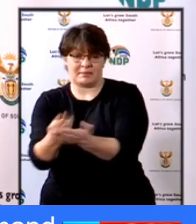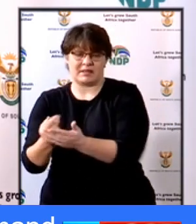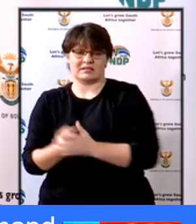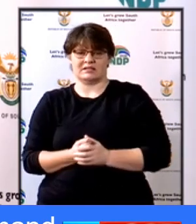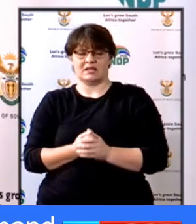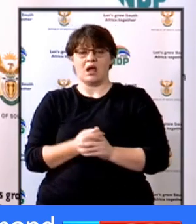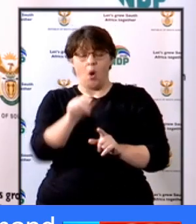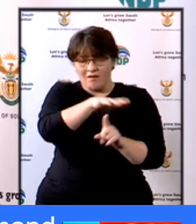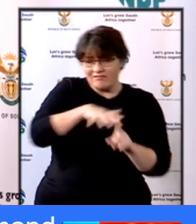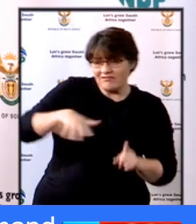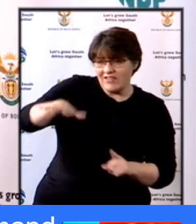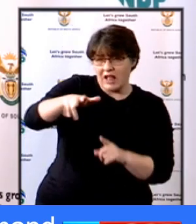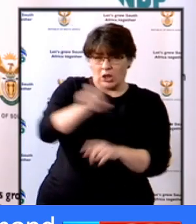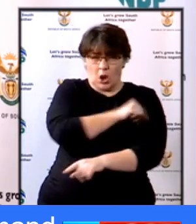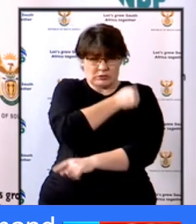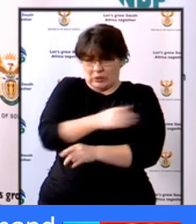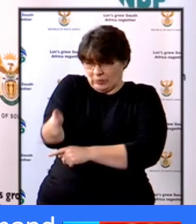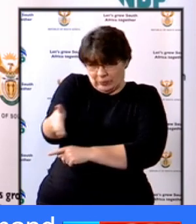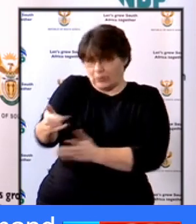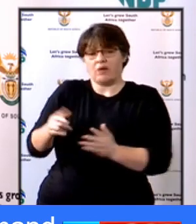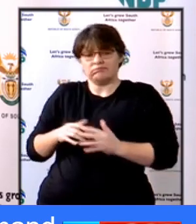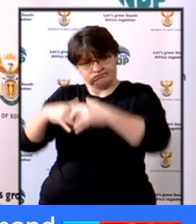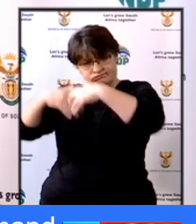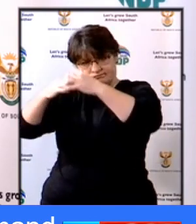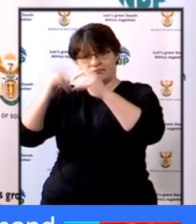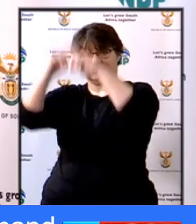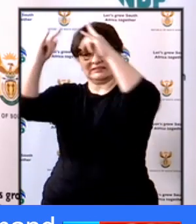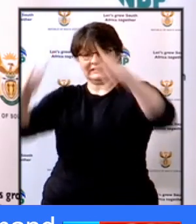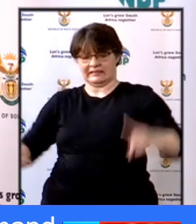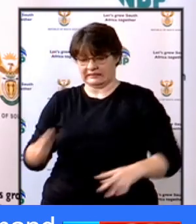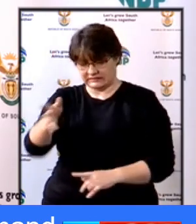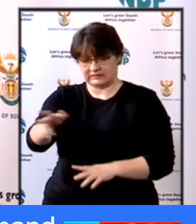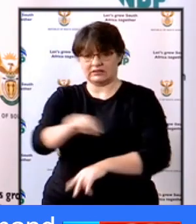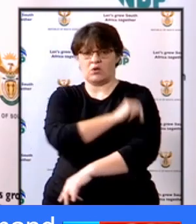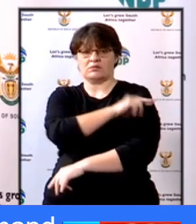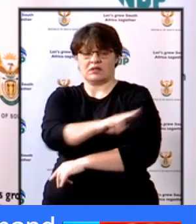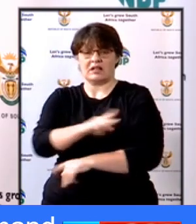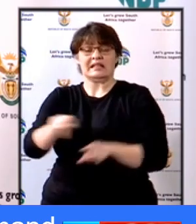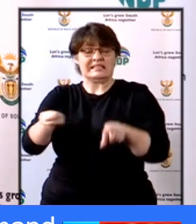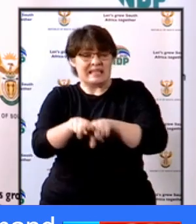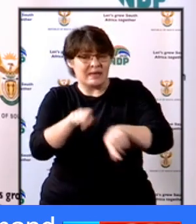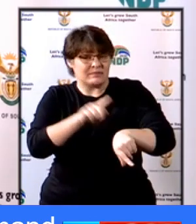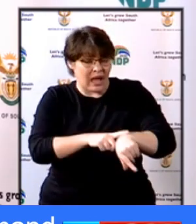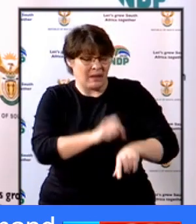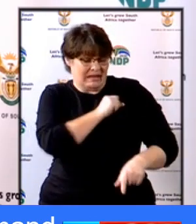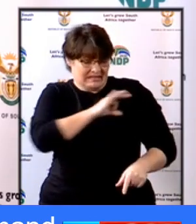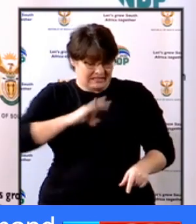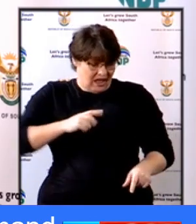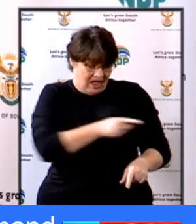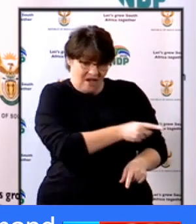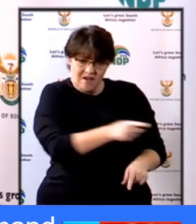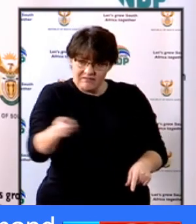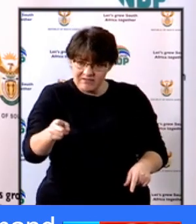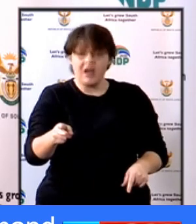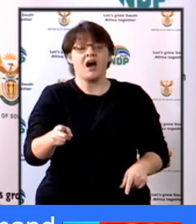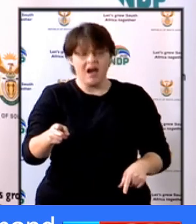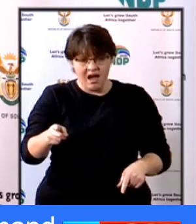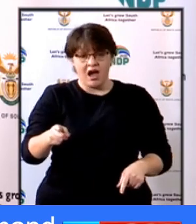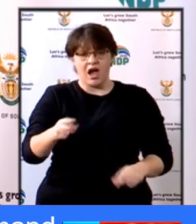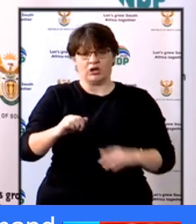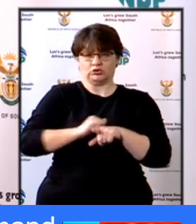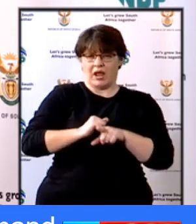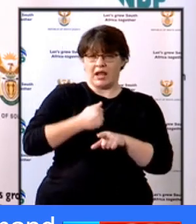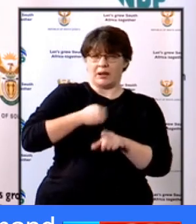and expand the number of beds that are available, and very importantly, to train staff in managing in a COVID